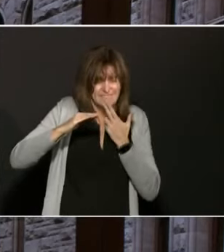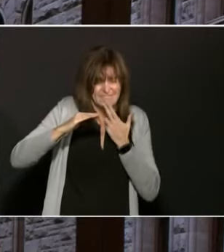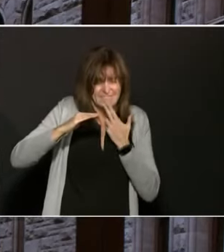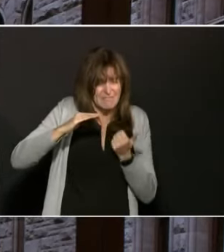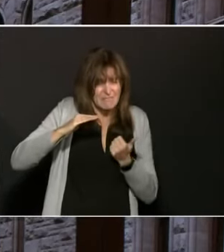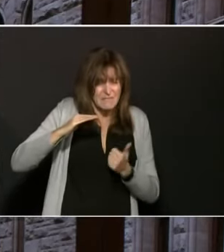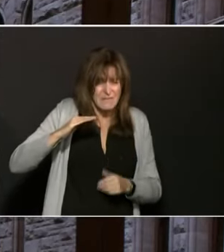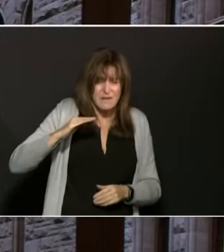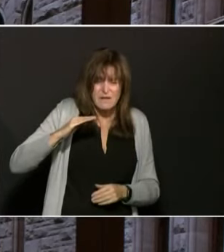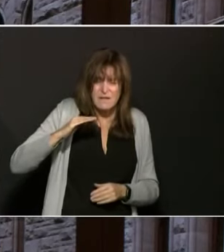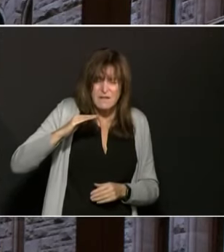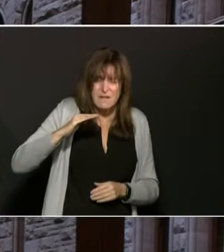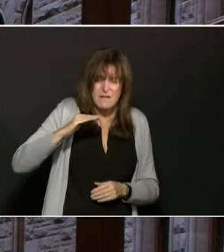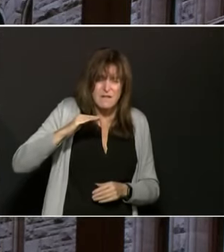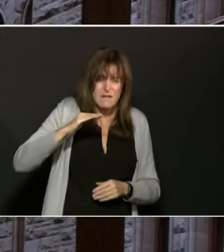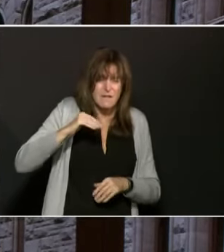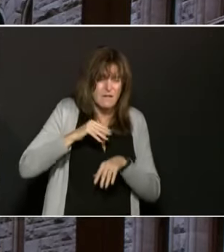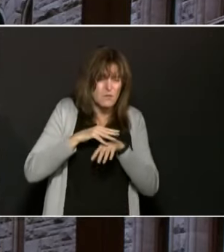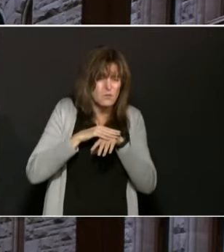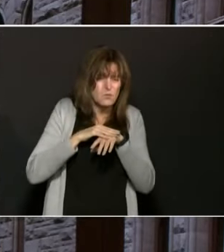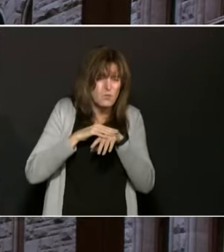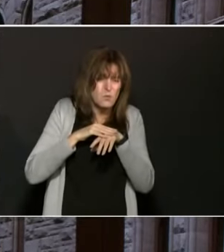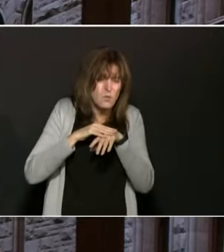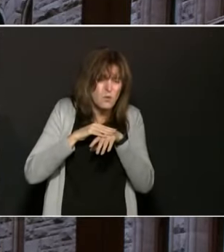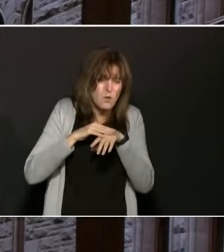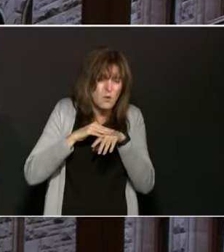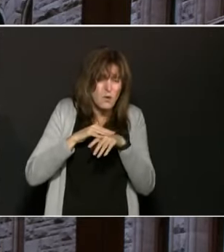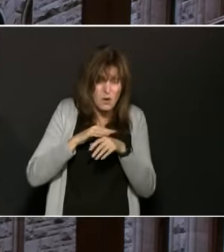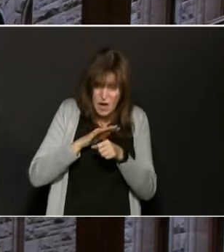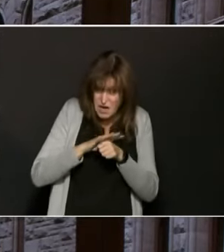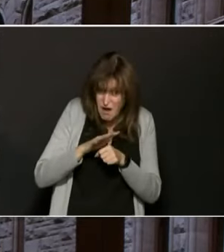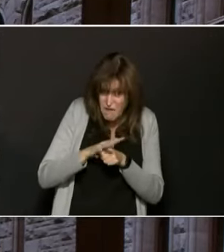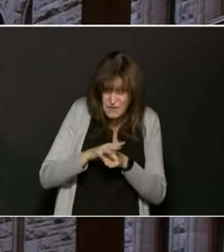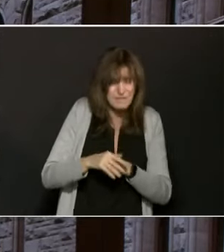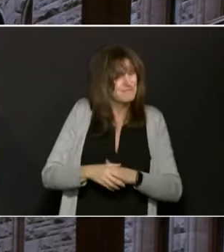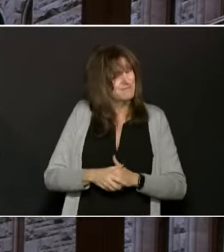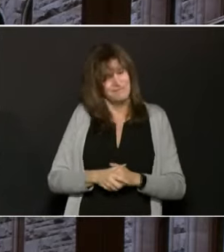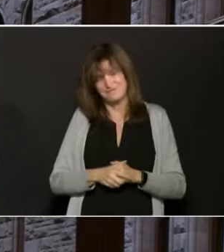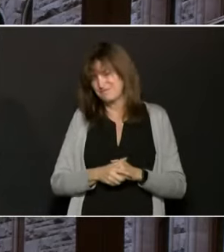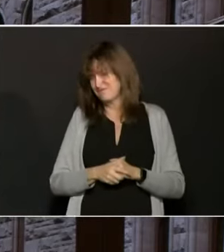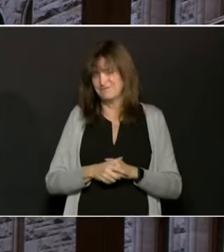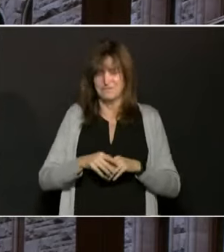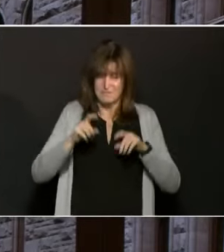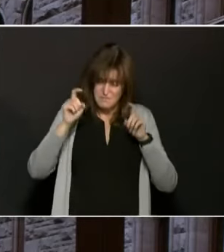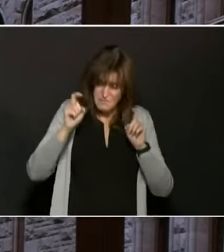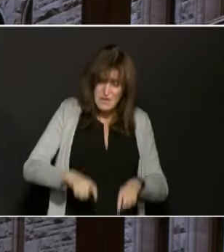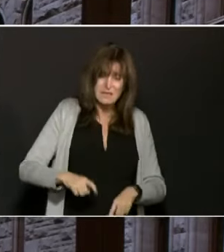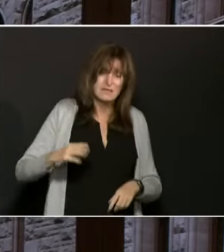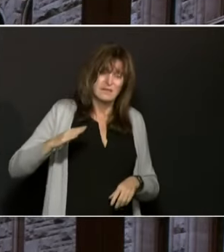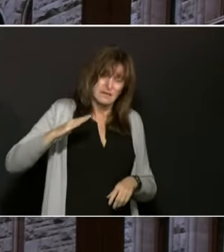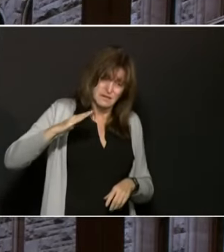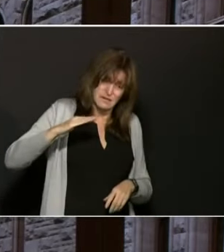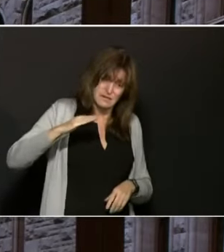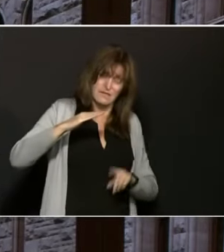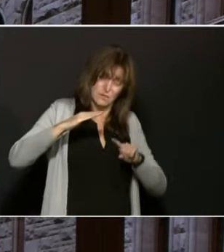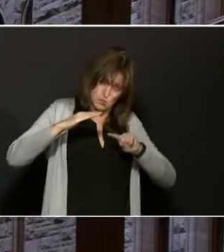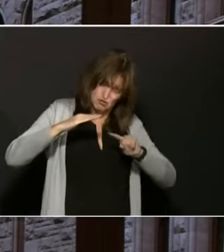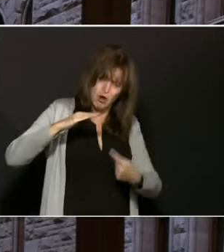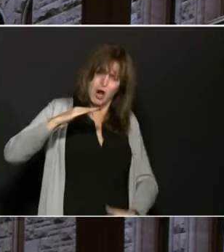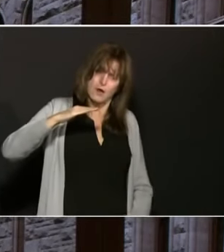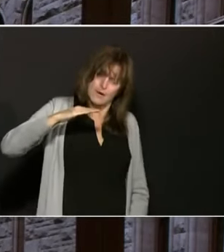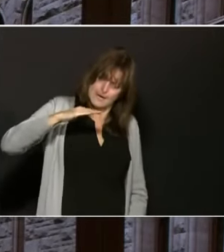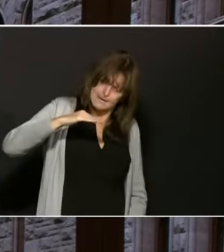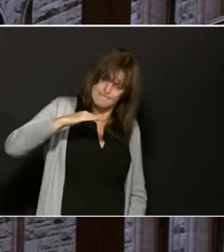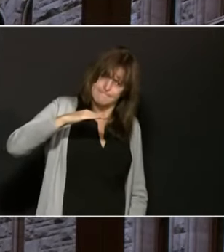increase, but we have to do better than that. We have to flatten it. We have to start some downward trend. We have to get that R effective less